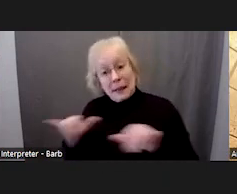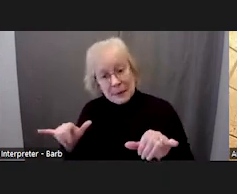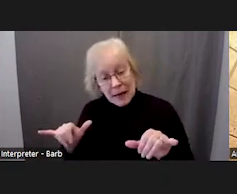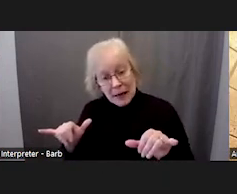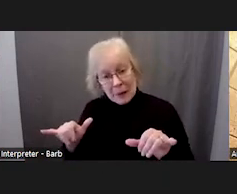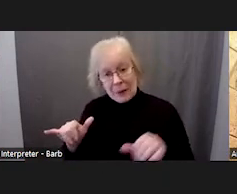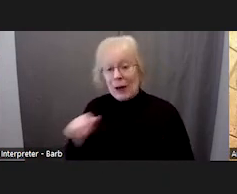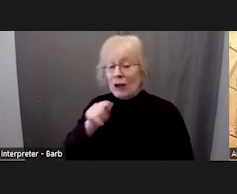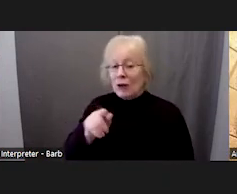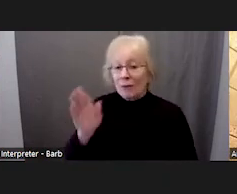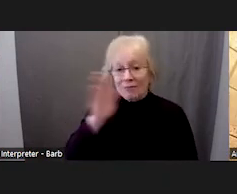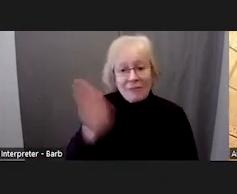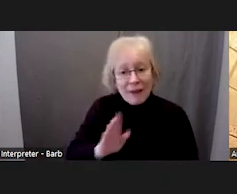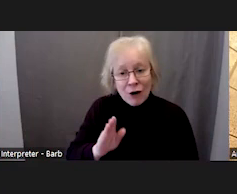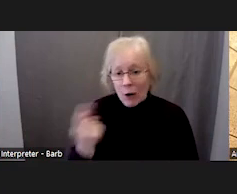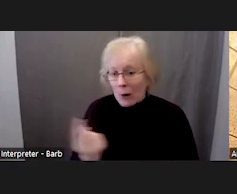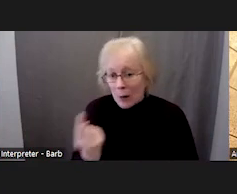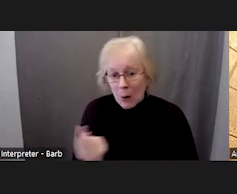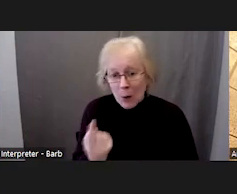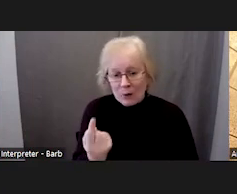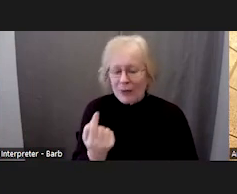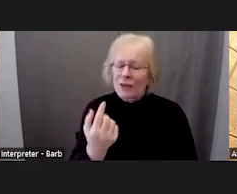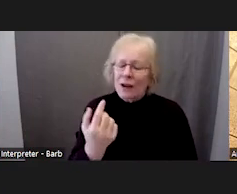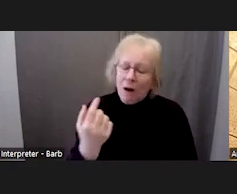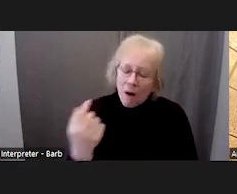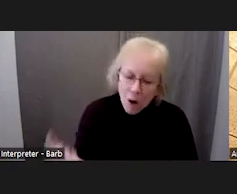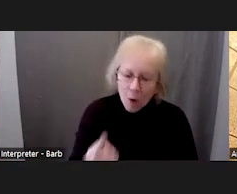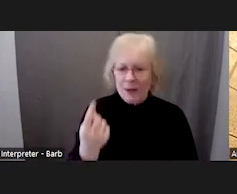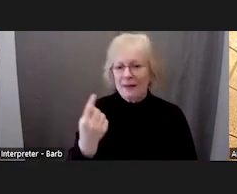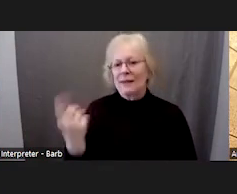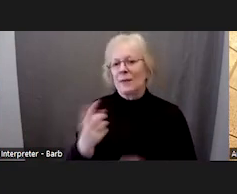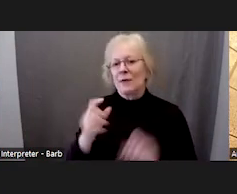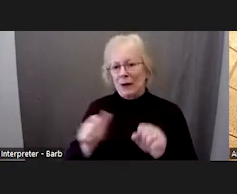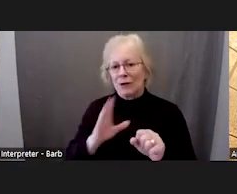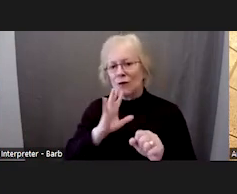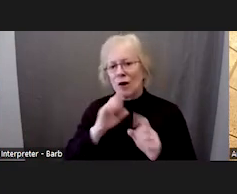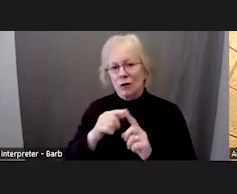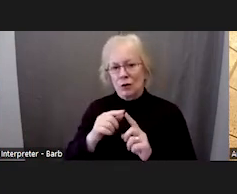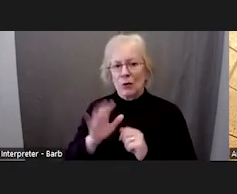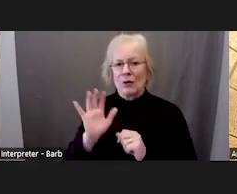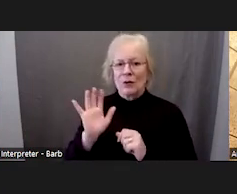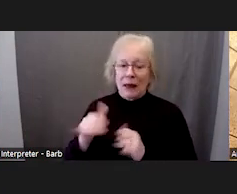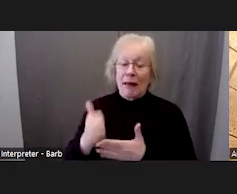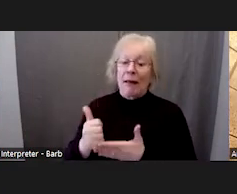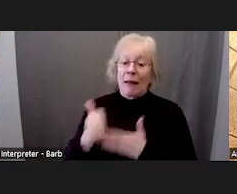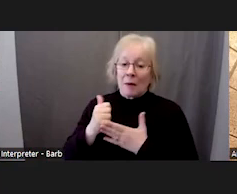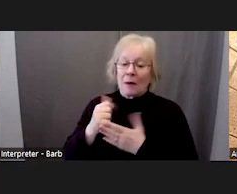never alone. Mm. There's always someone to talk to, just helps you when you need it the